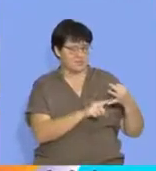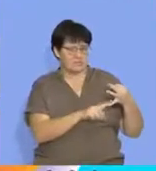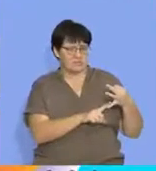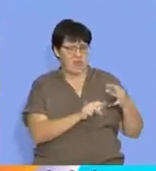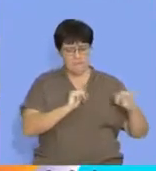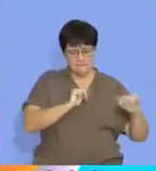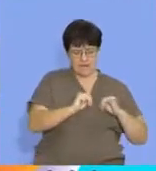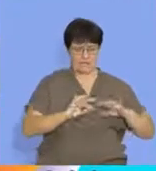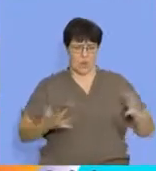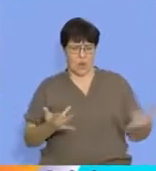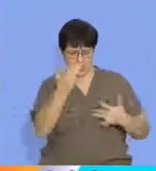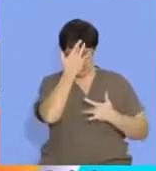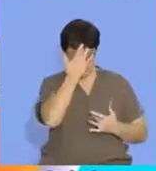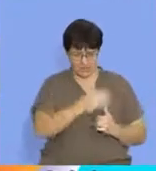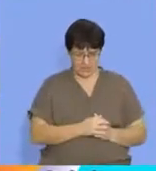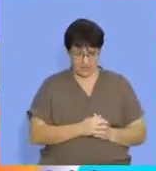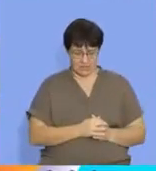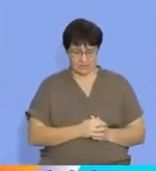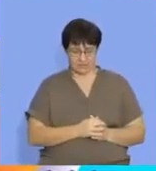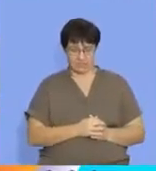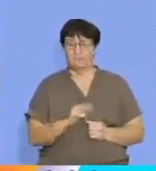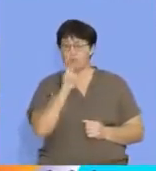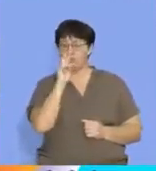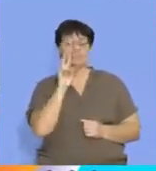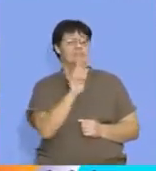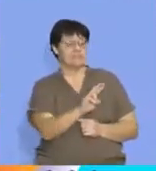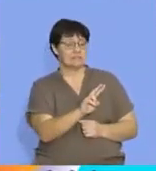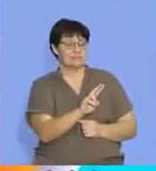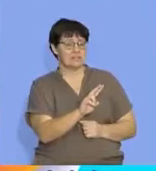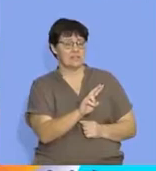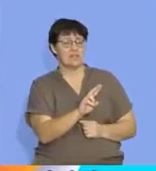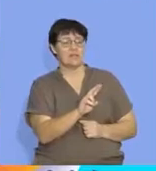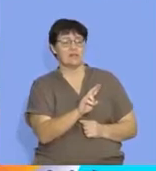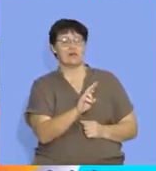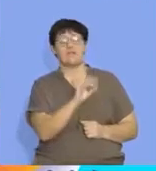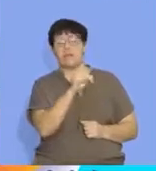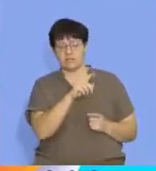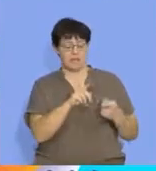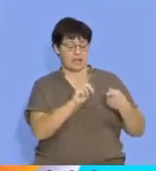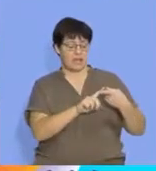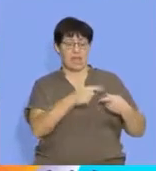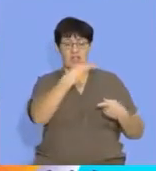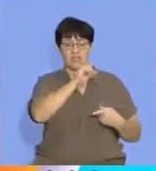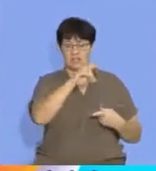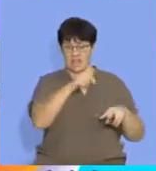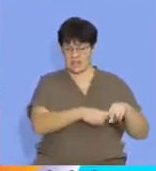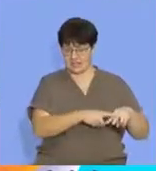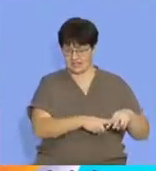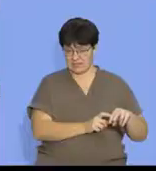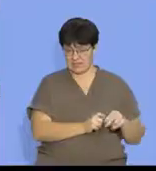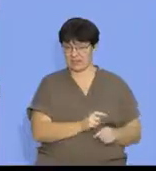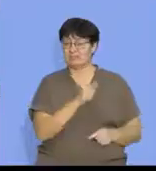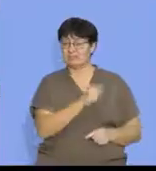and what is the management. And the diseases that we looked when it came to viruses, we looked at